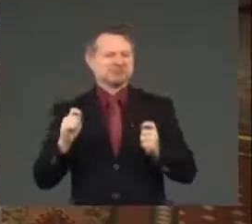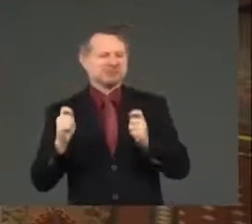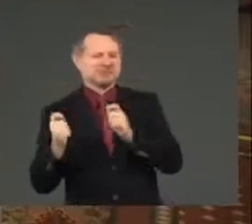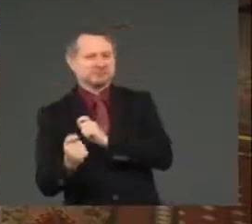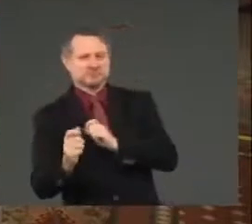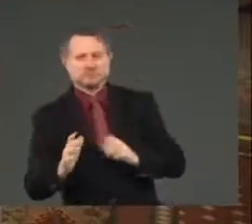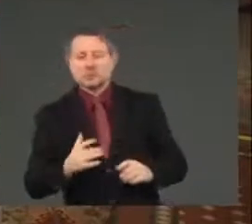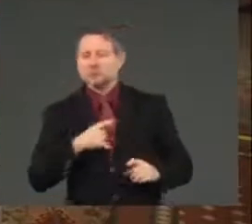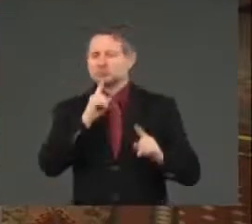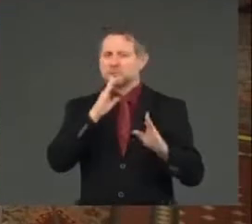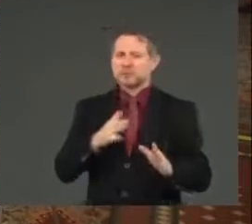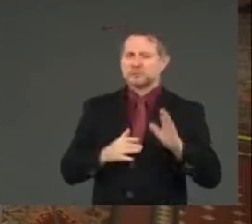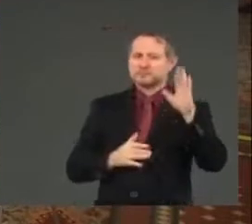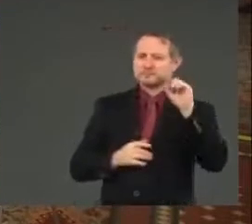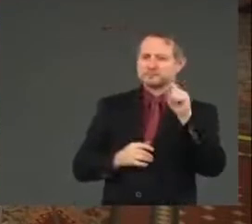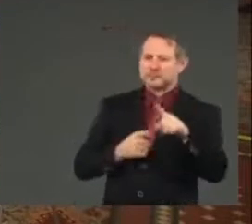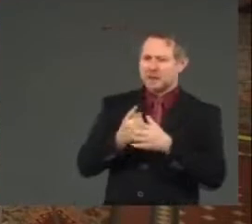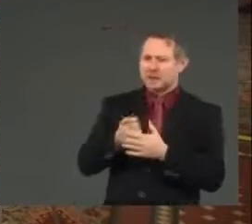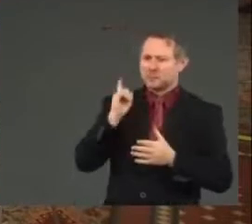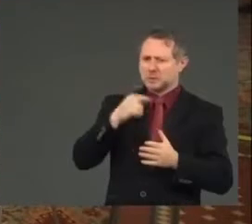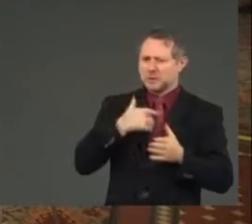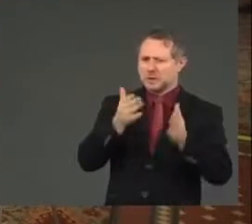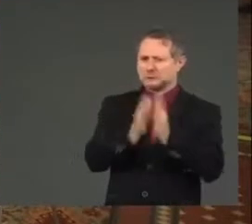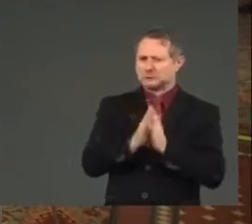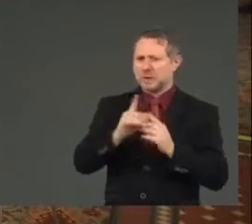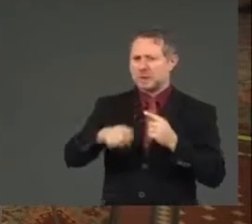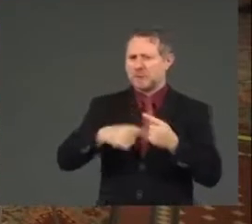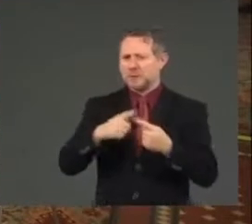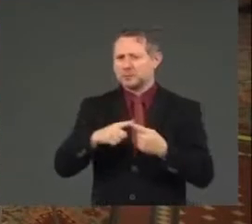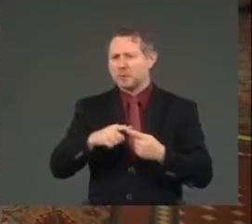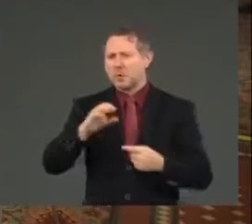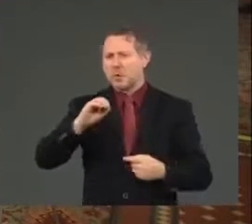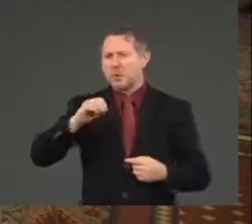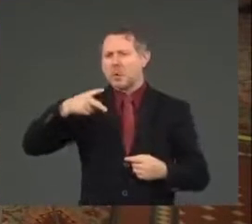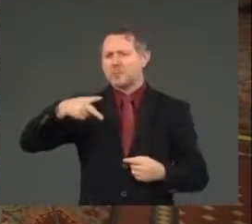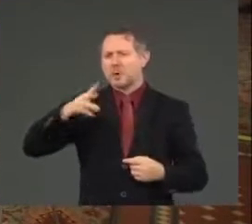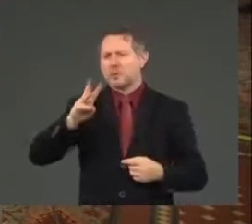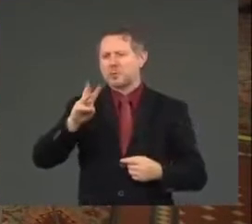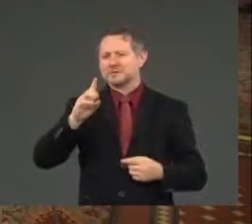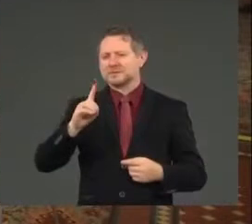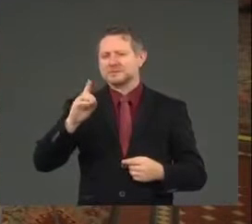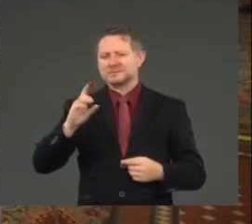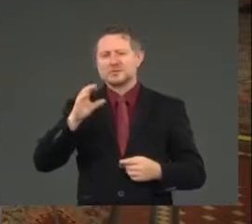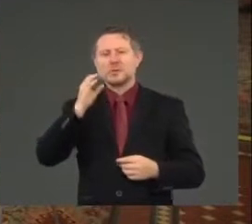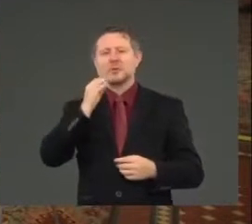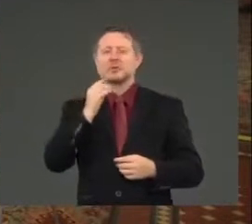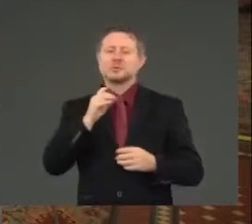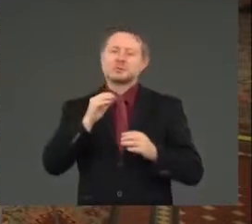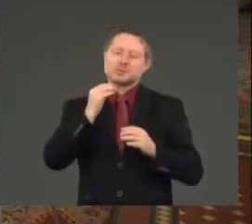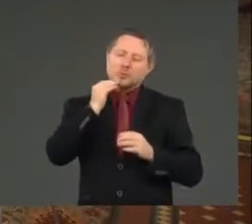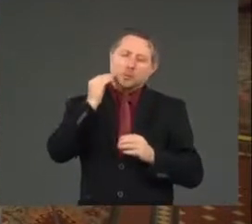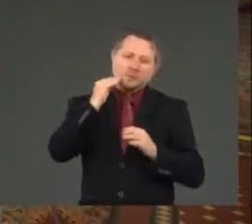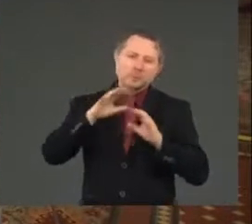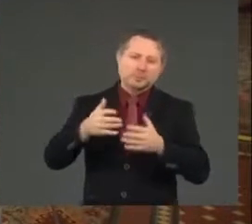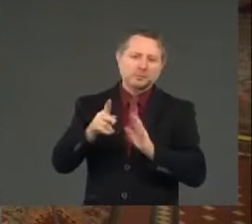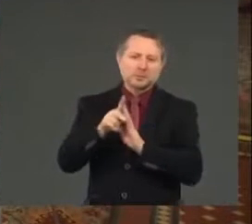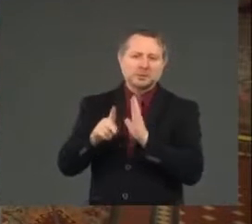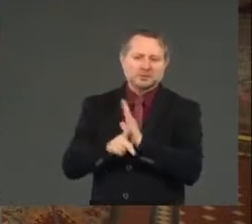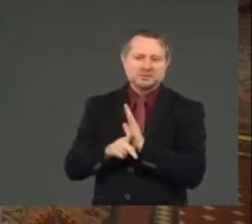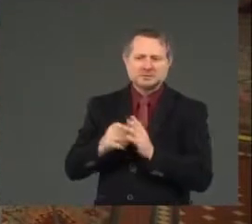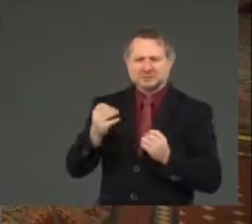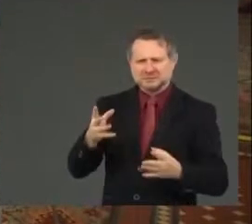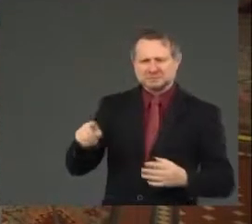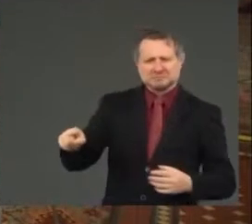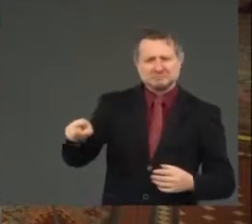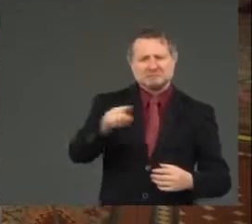Last week, I asked you about OPWDD group home policy. There are 7,200 group homes that house disabled people in